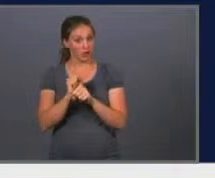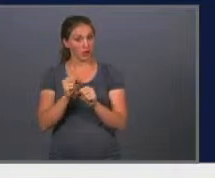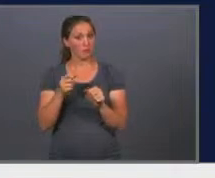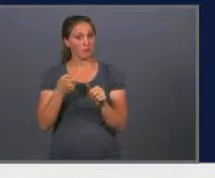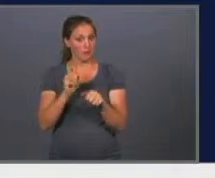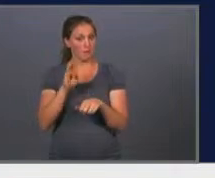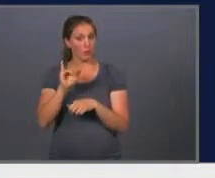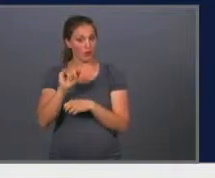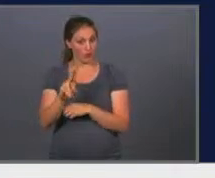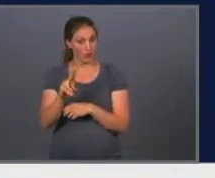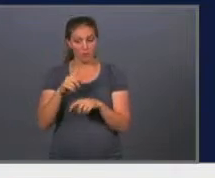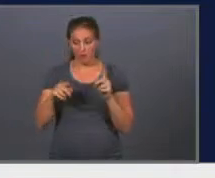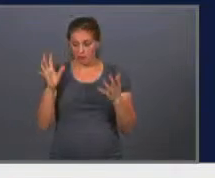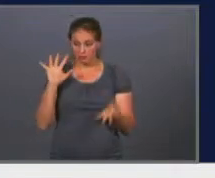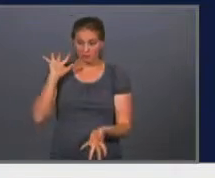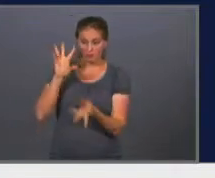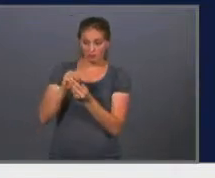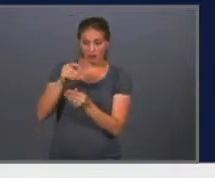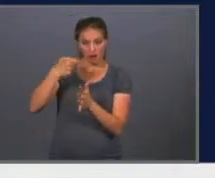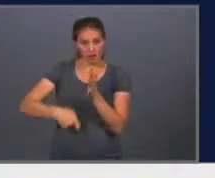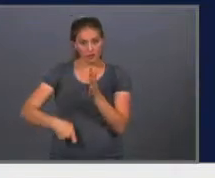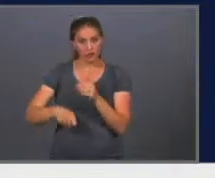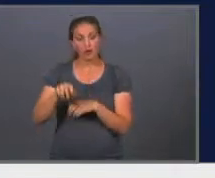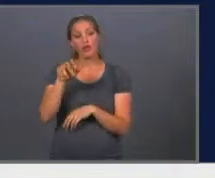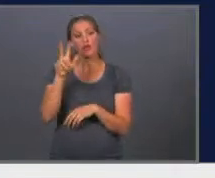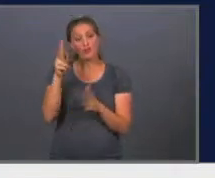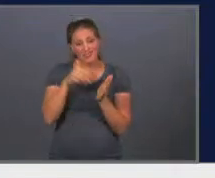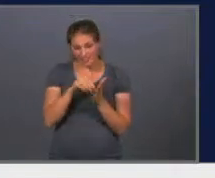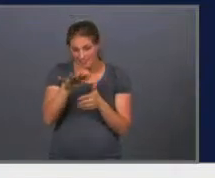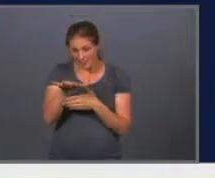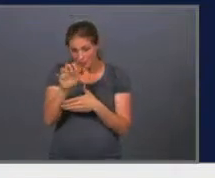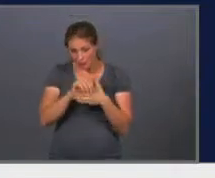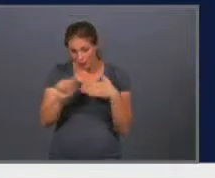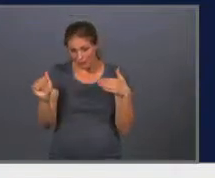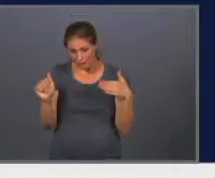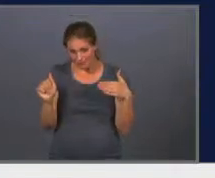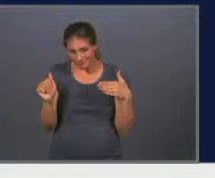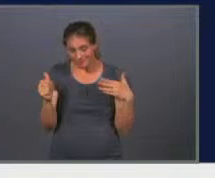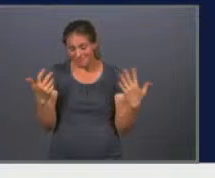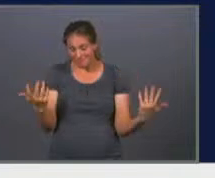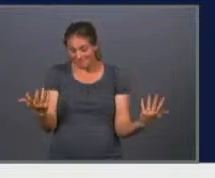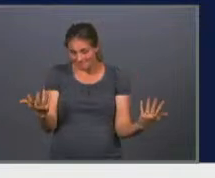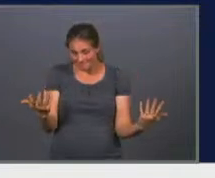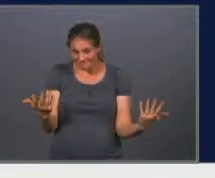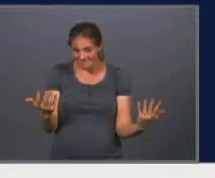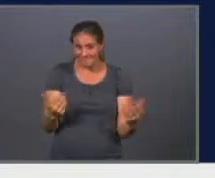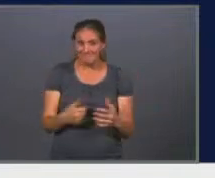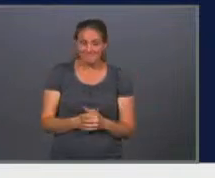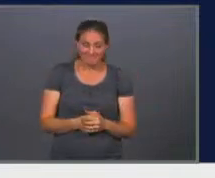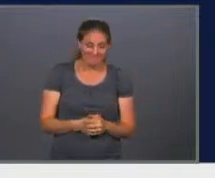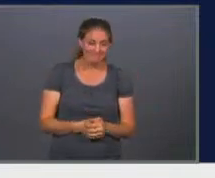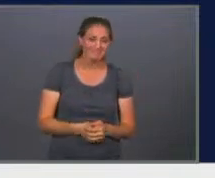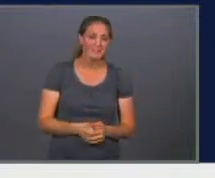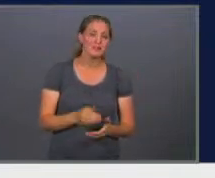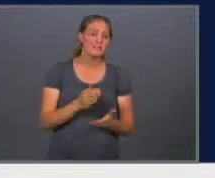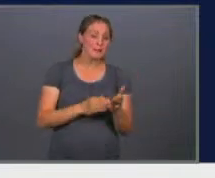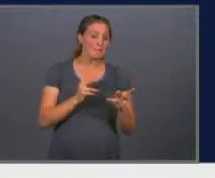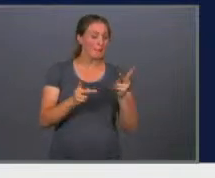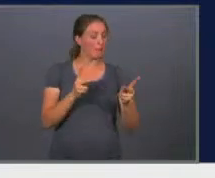total cost of that was $3,500. And, you know, some people